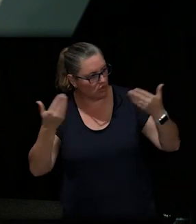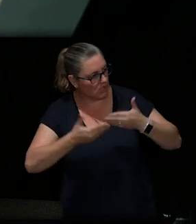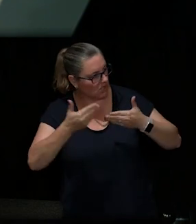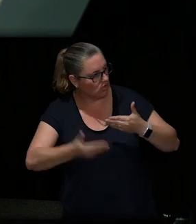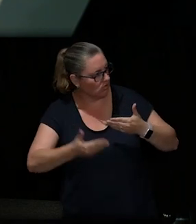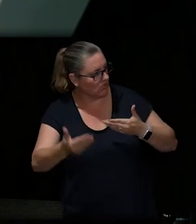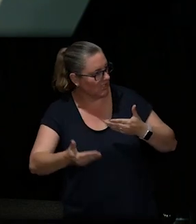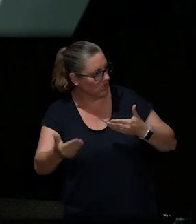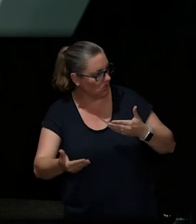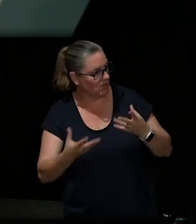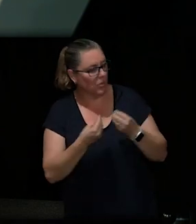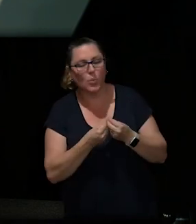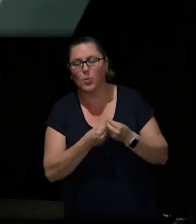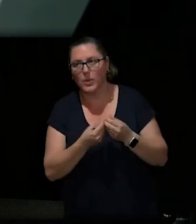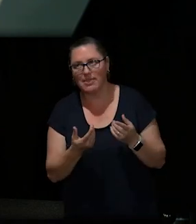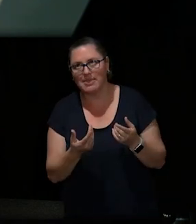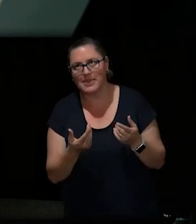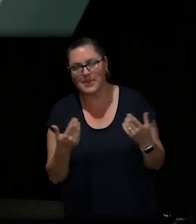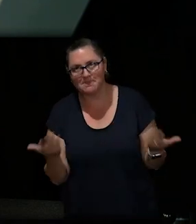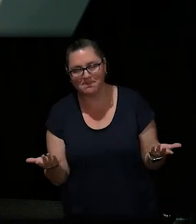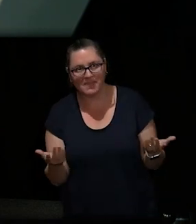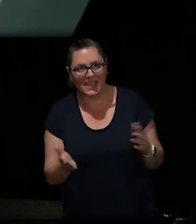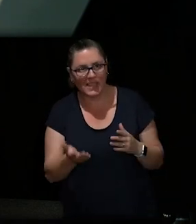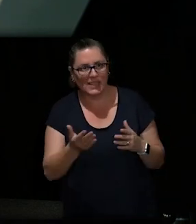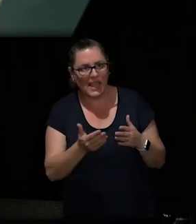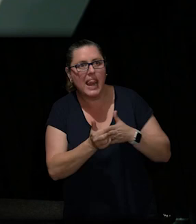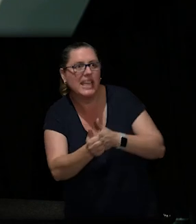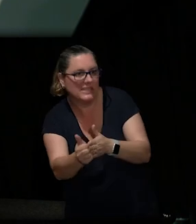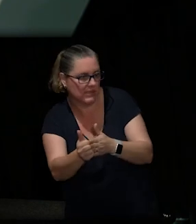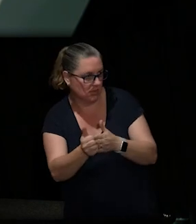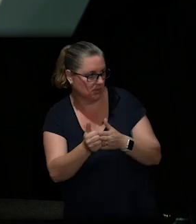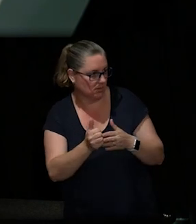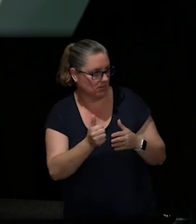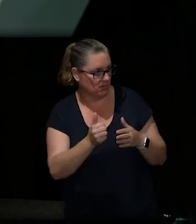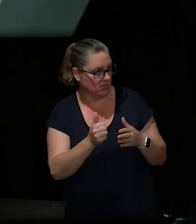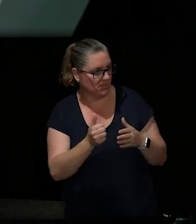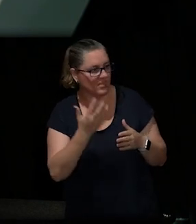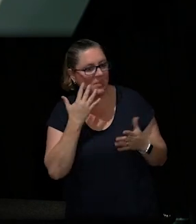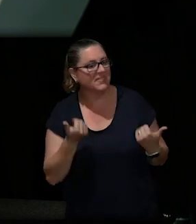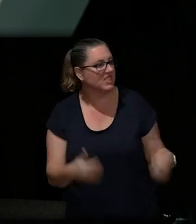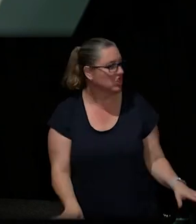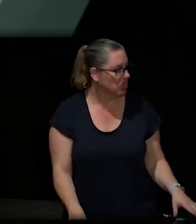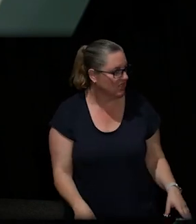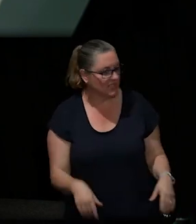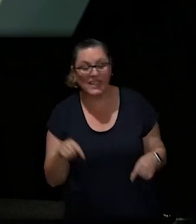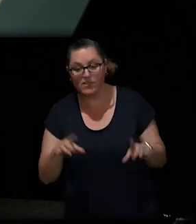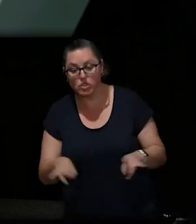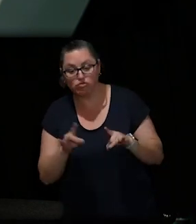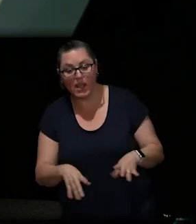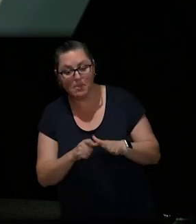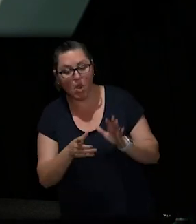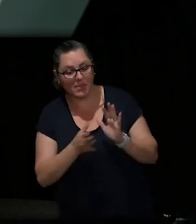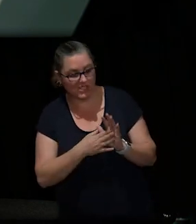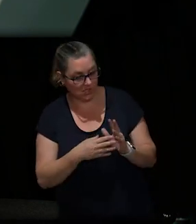leaders. And, I mean, one of the main reasons is because there's only three ways it ends if you're Australian Prime Minister. Uh-huh. You get